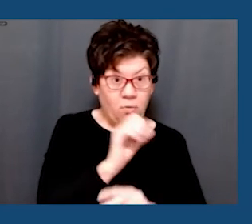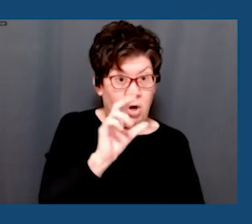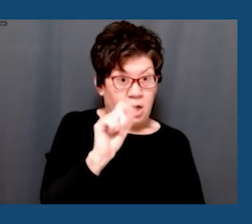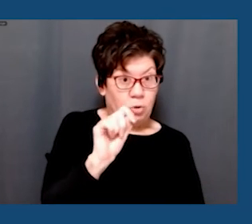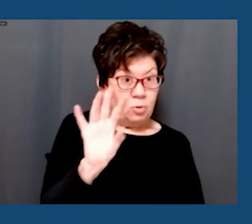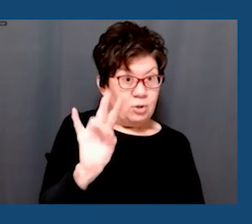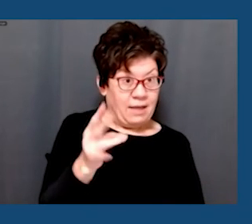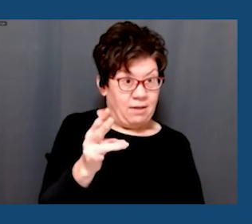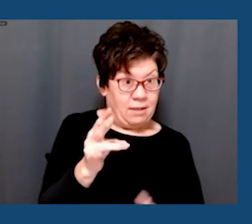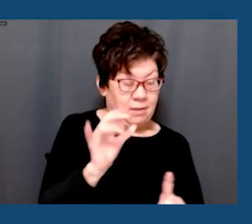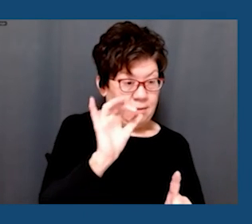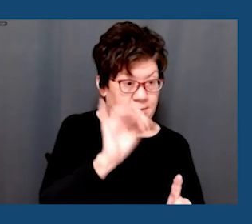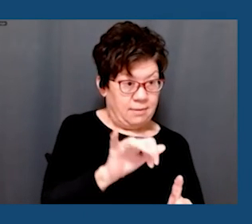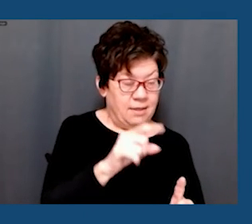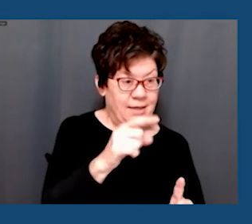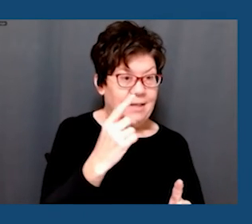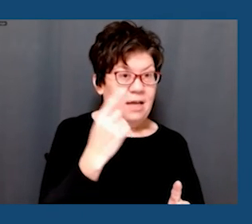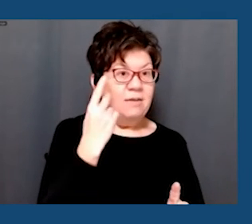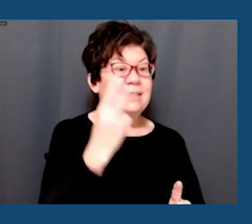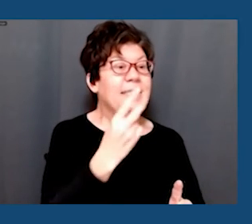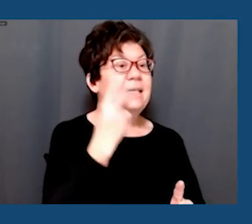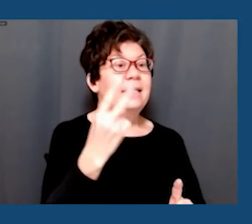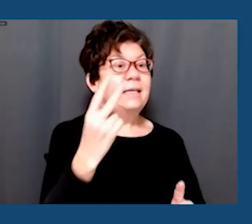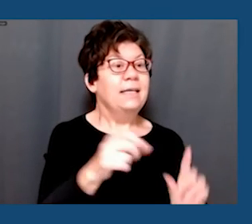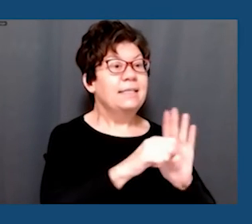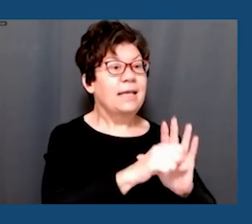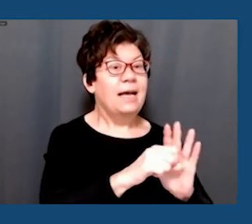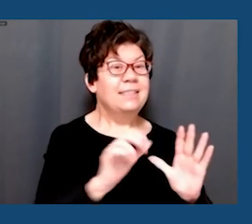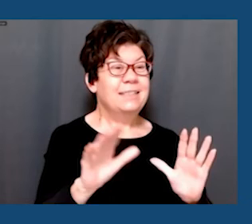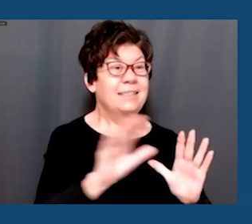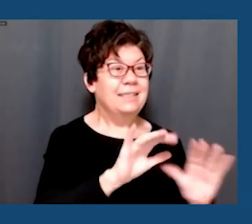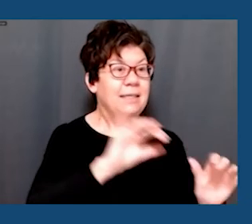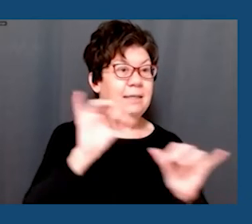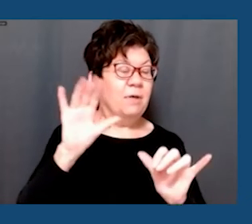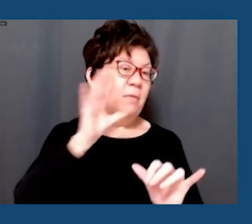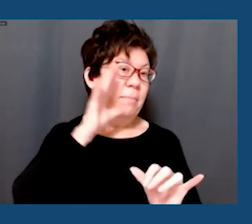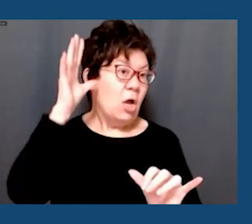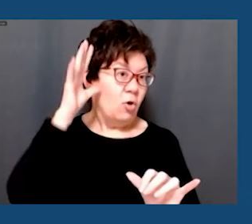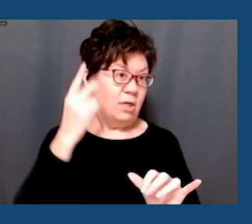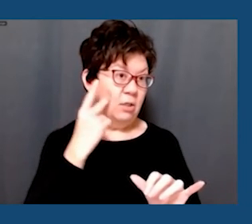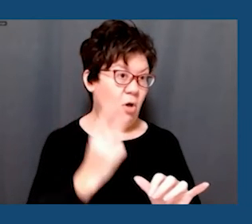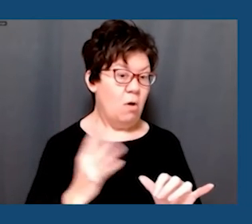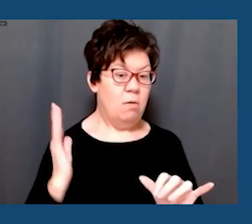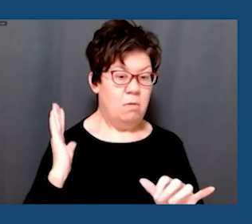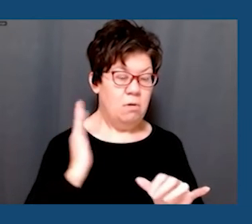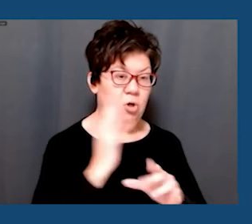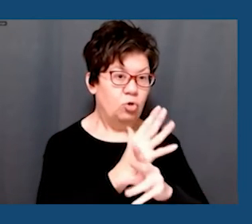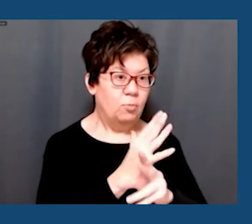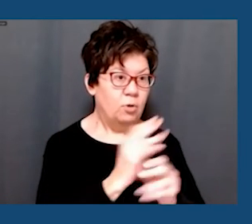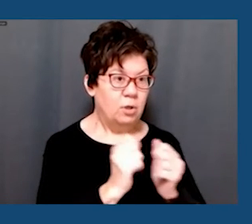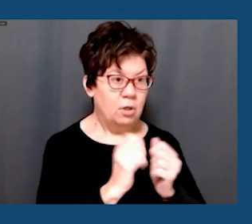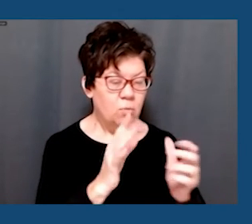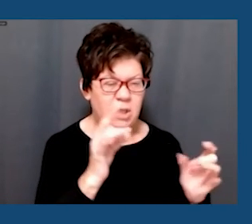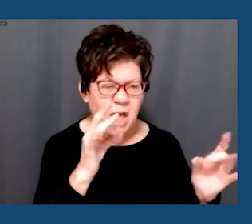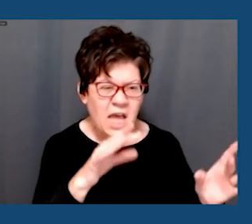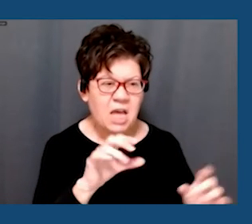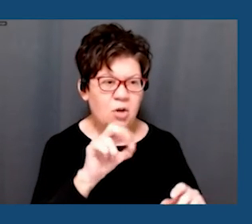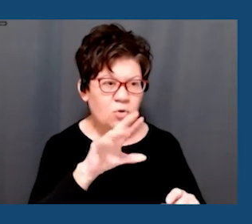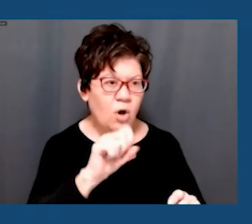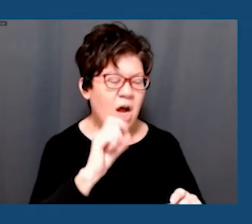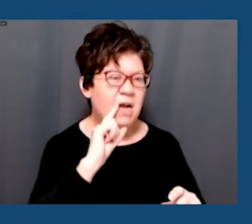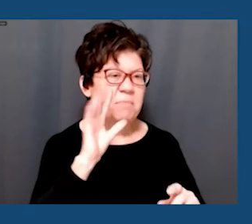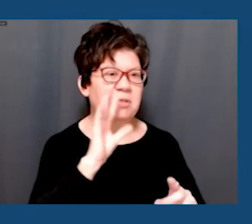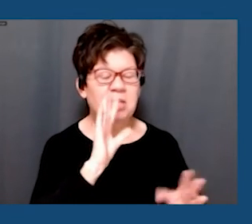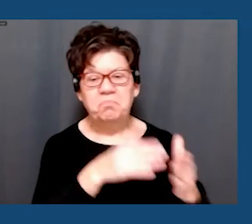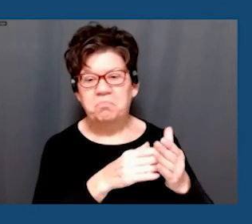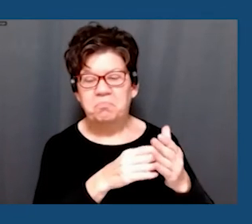scary. They're seeing the signs that they saw, that their parents saw in Germany with all the hate crimes and the anti-Semitism on